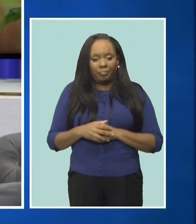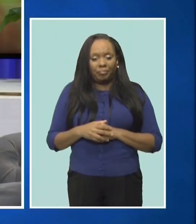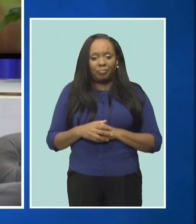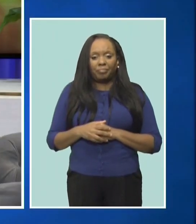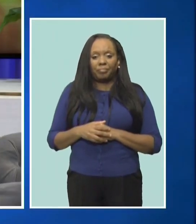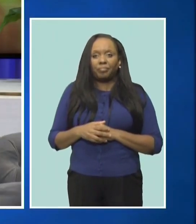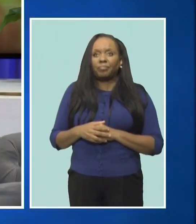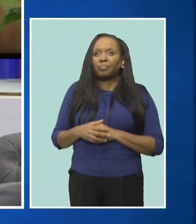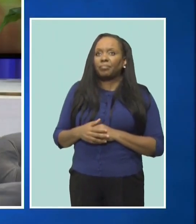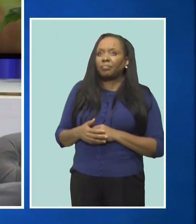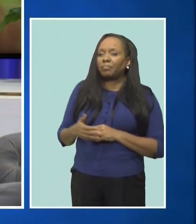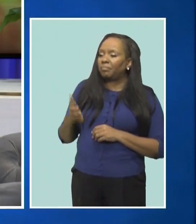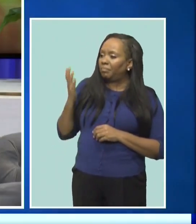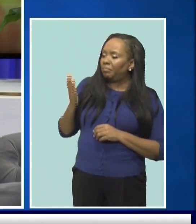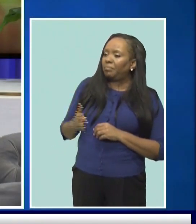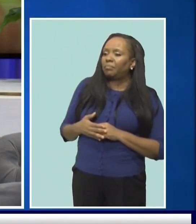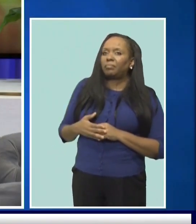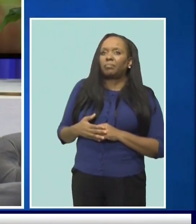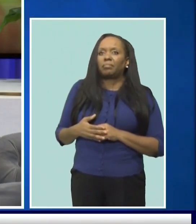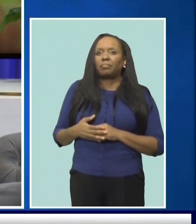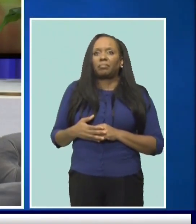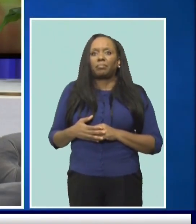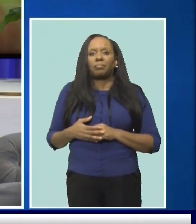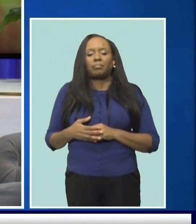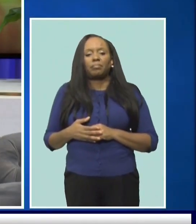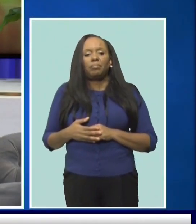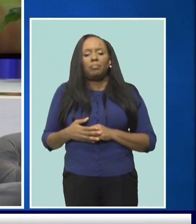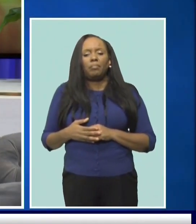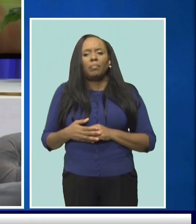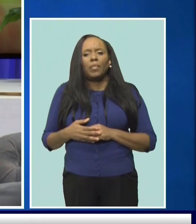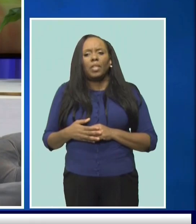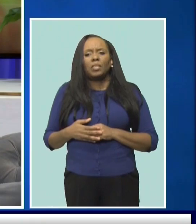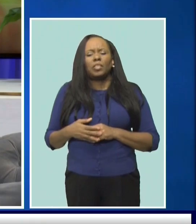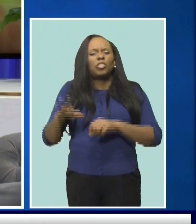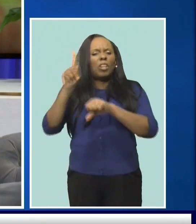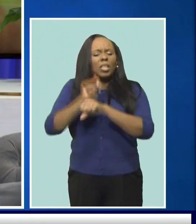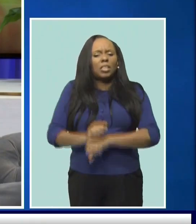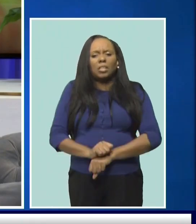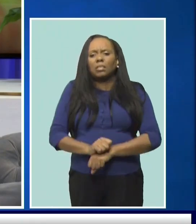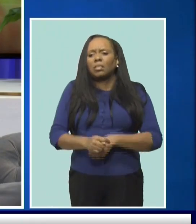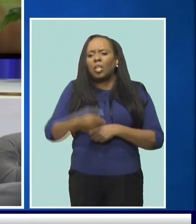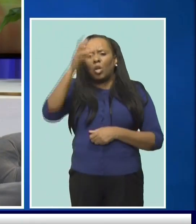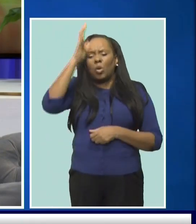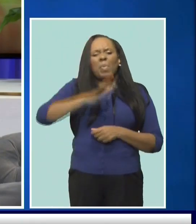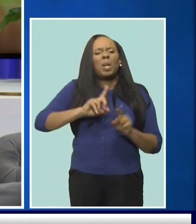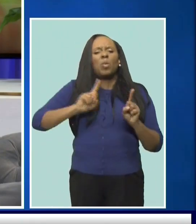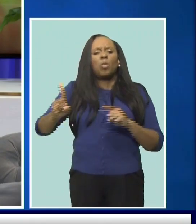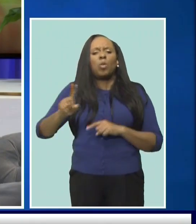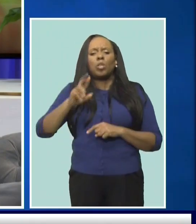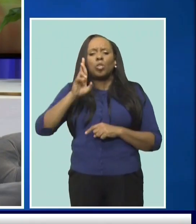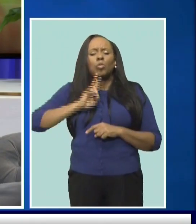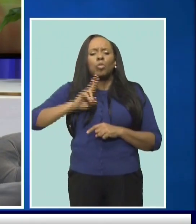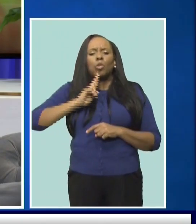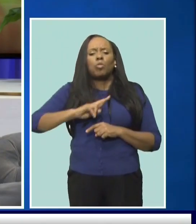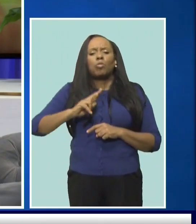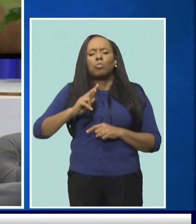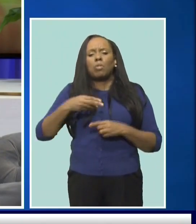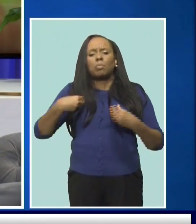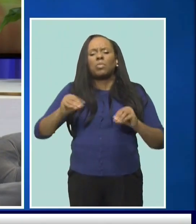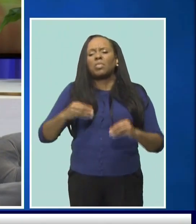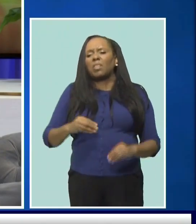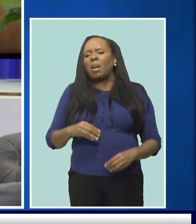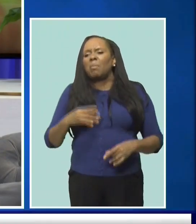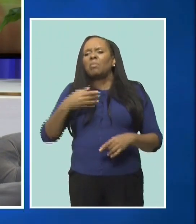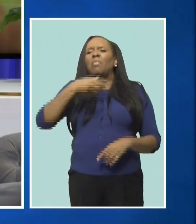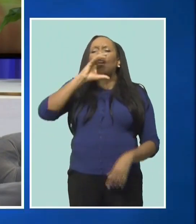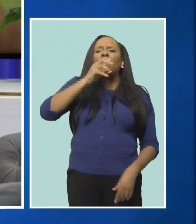Traditionally, men would have gone to the blocks, men would have gone to the rum shops to share. We create this space every single month where men could